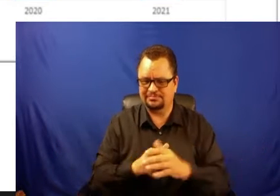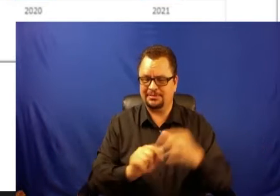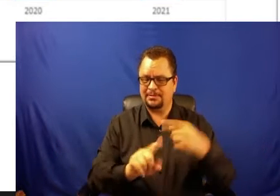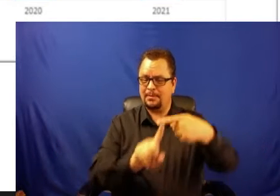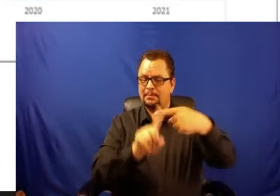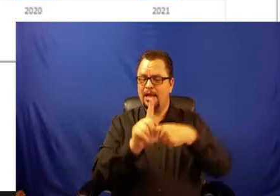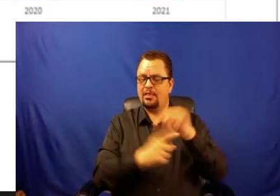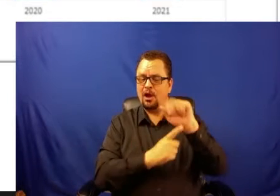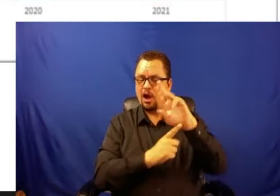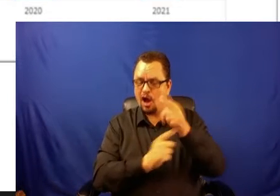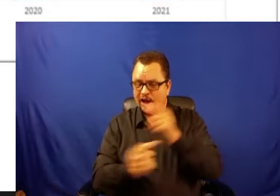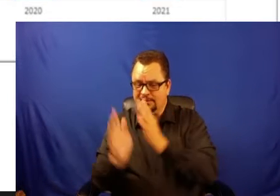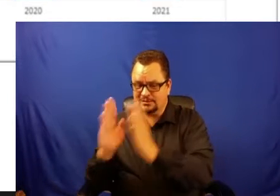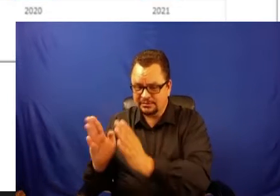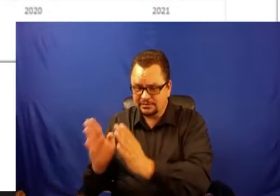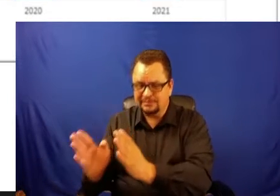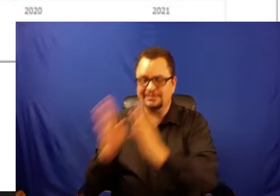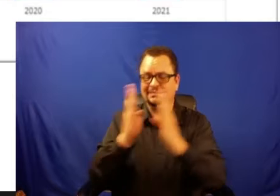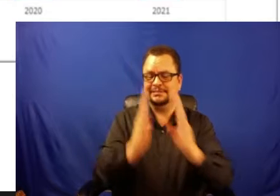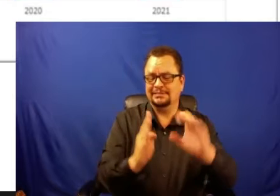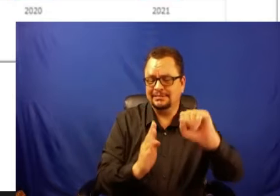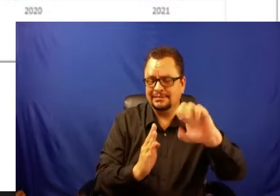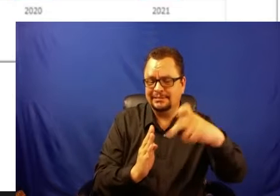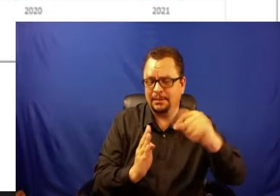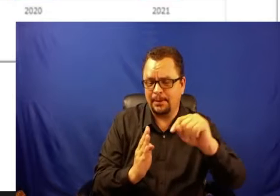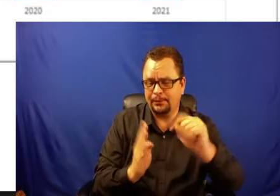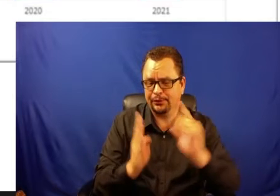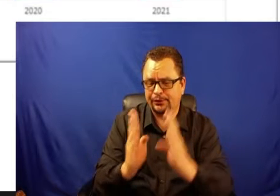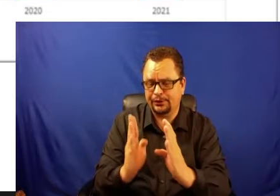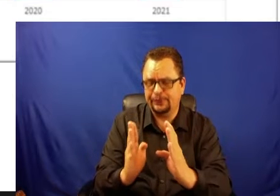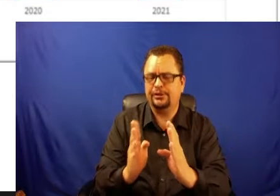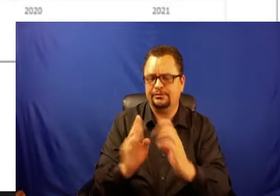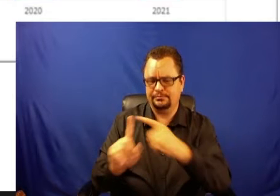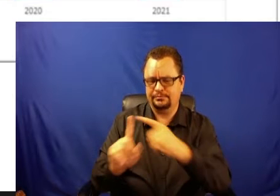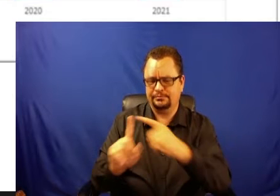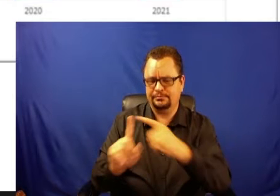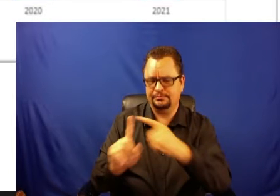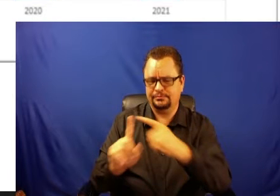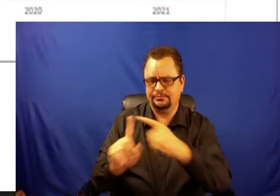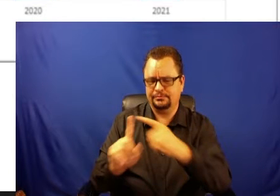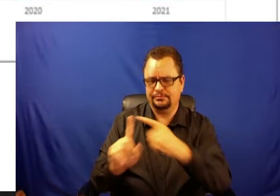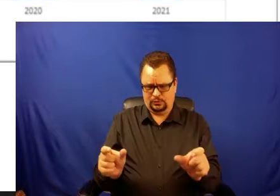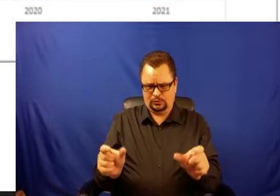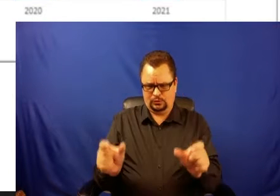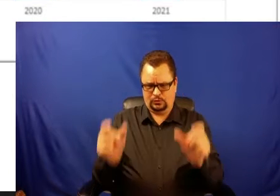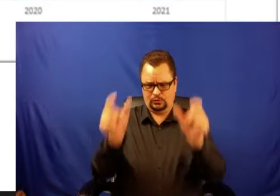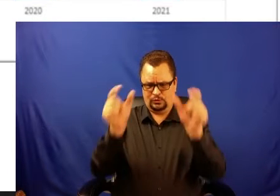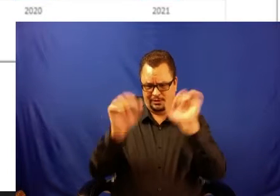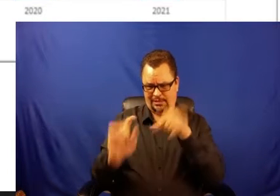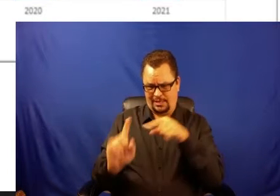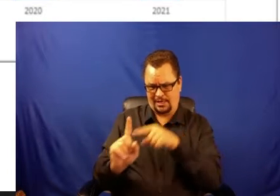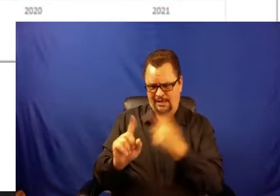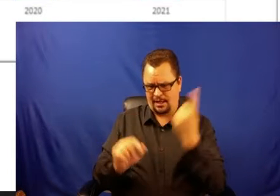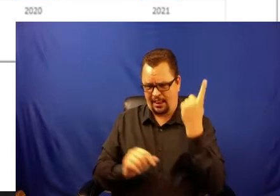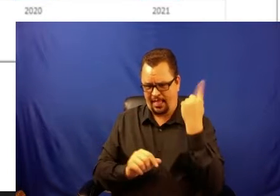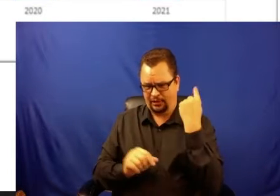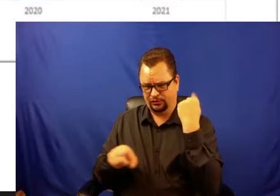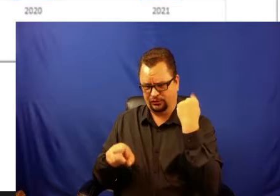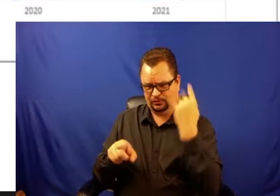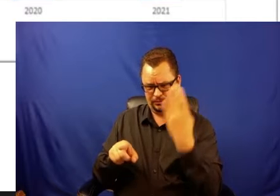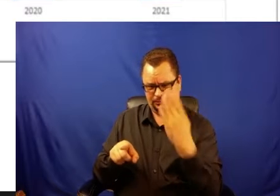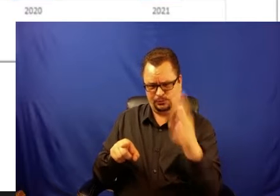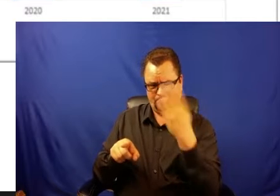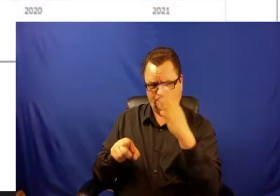that really low bar is last year, and the higher ones are this year. So each outbreak is involving